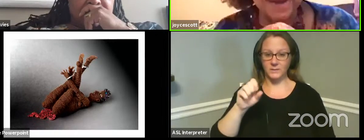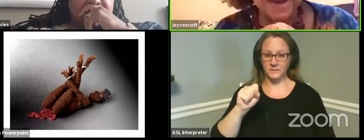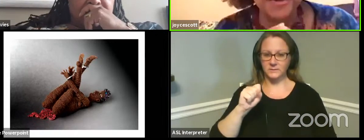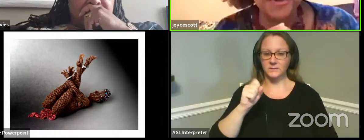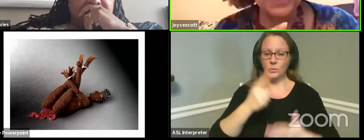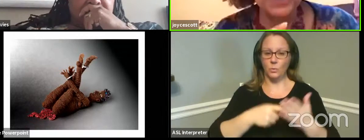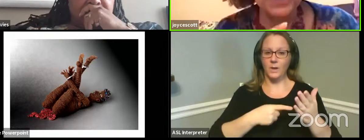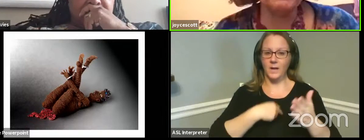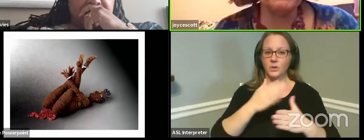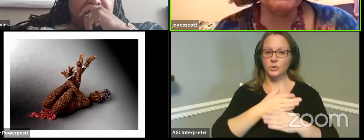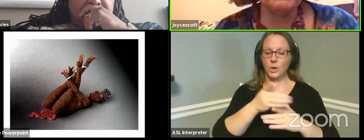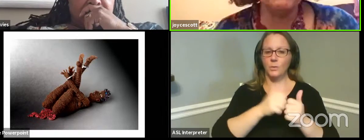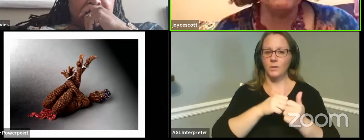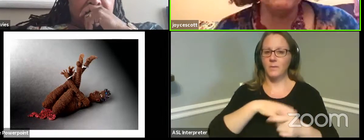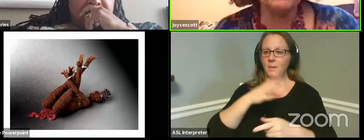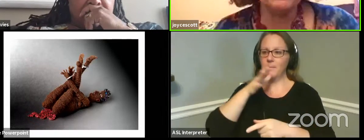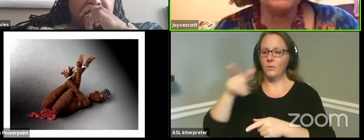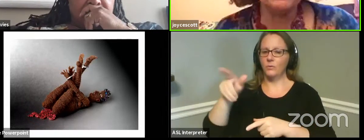with my mother's sister.